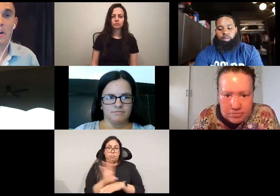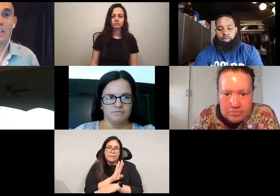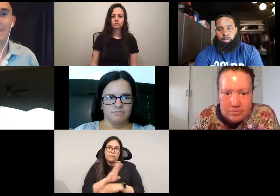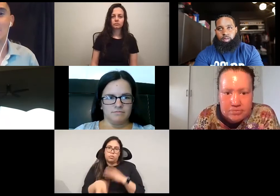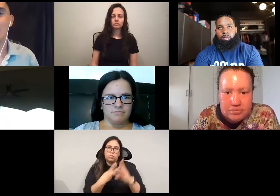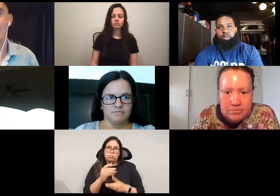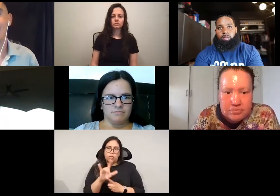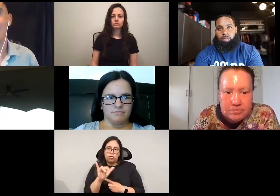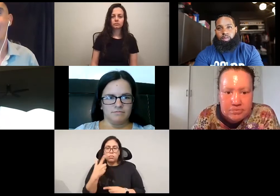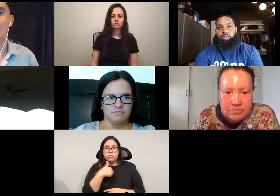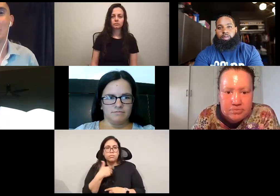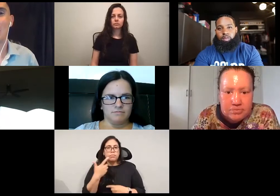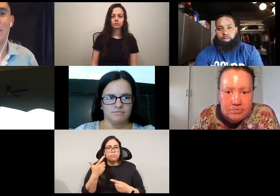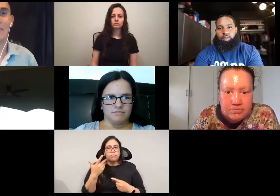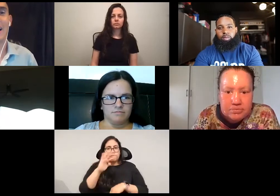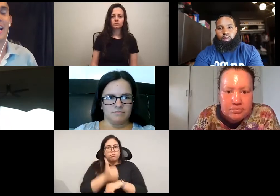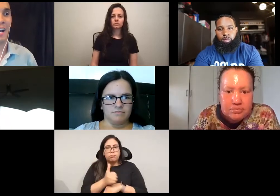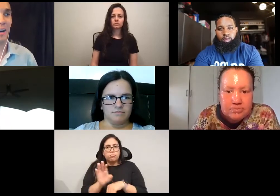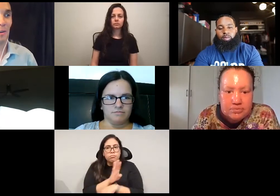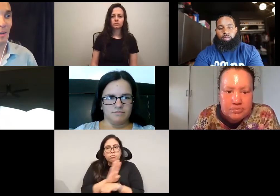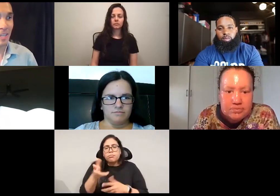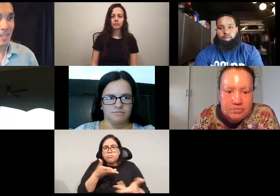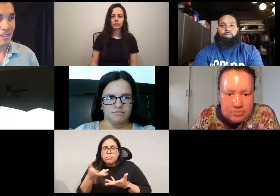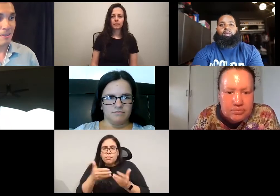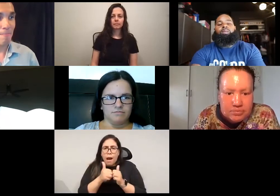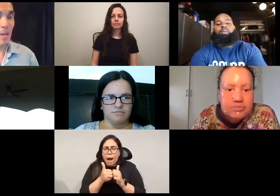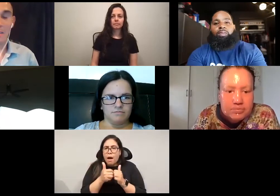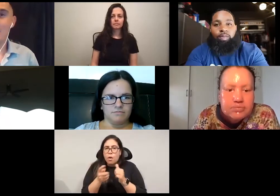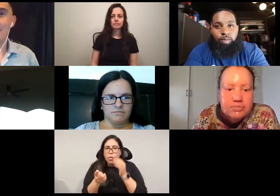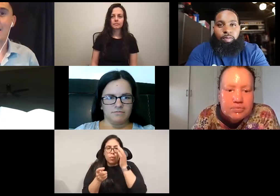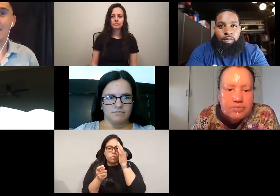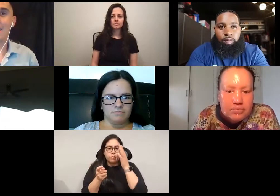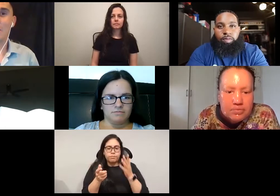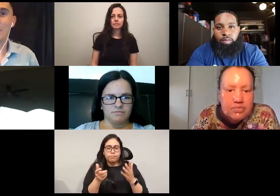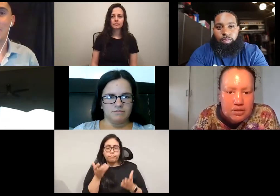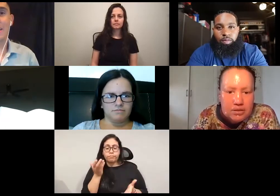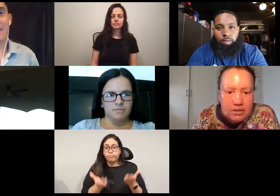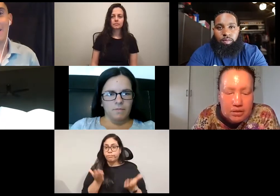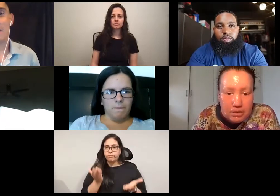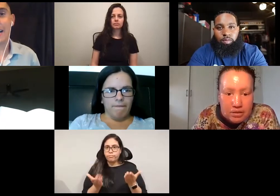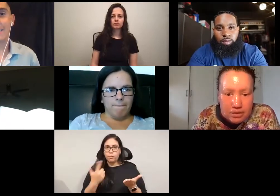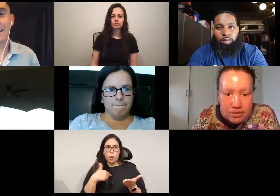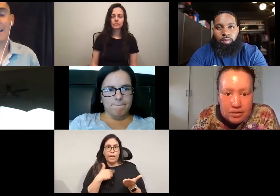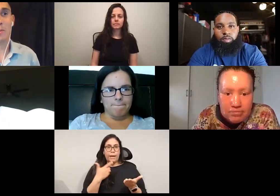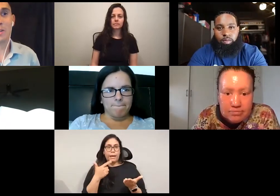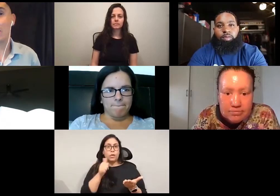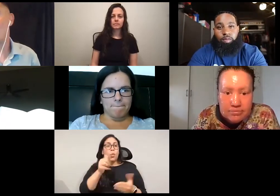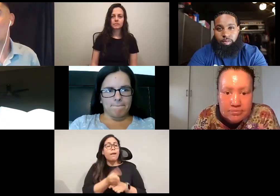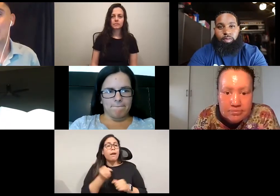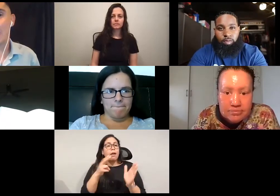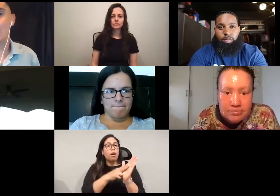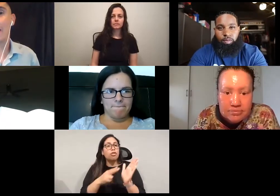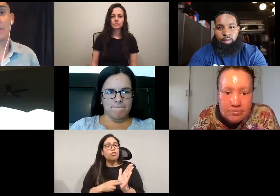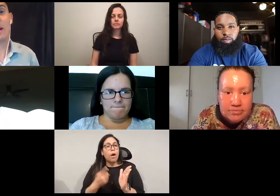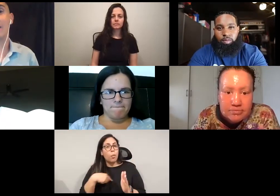we all in this space can talk a little bit more about that, how maybe we don't get the contracts that we're looking